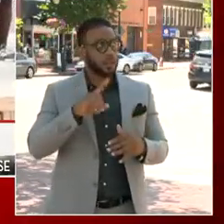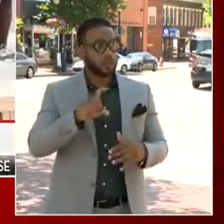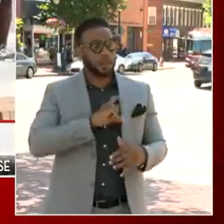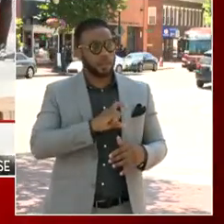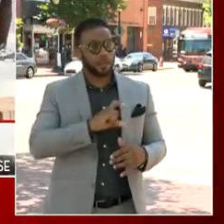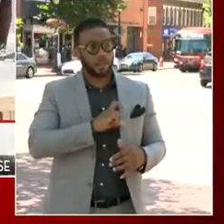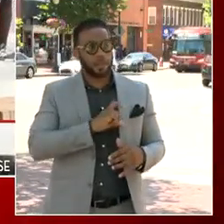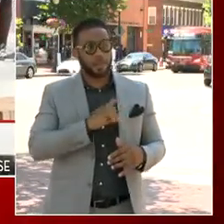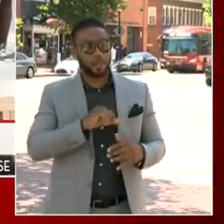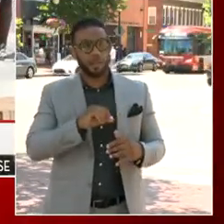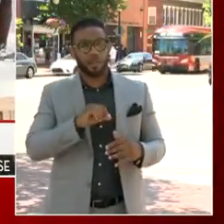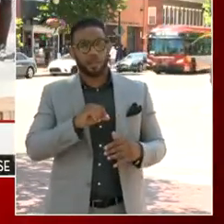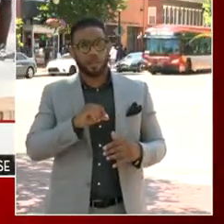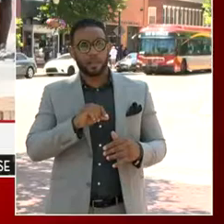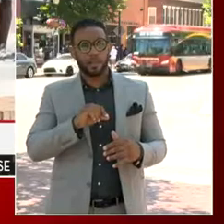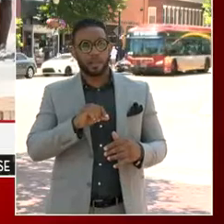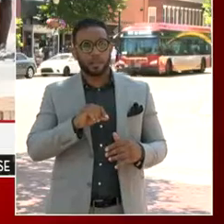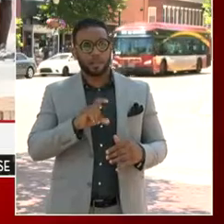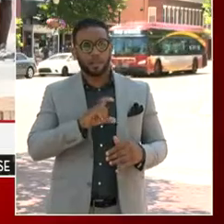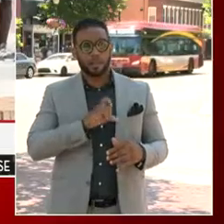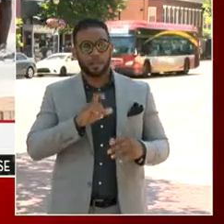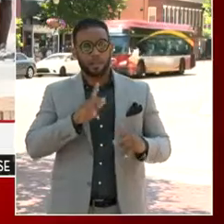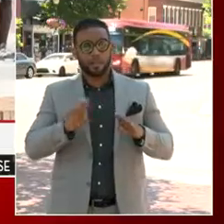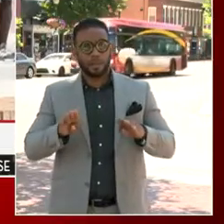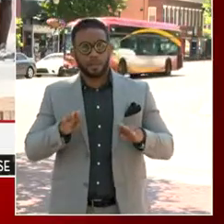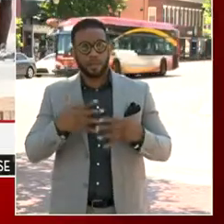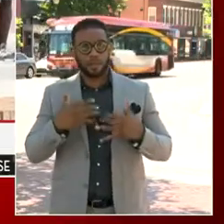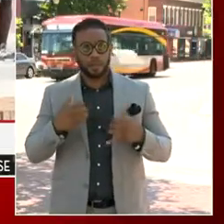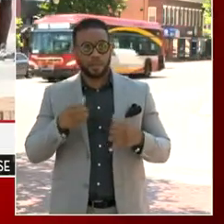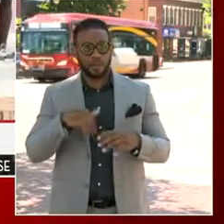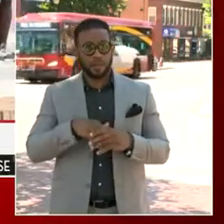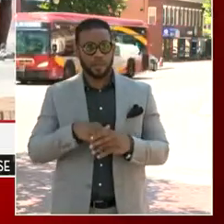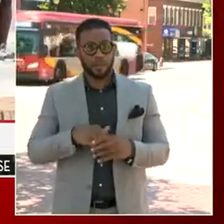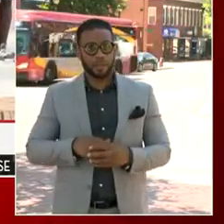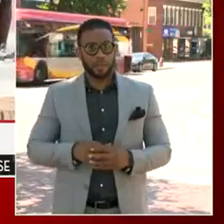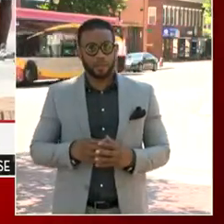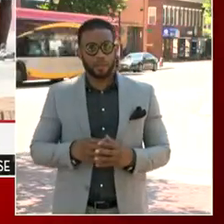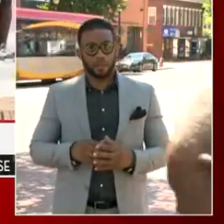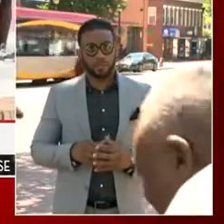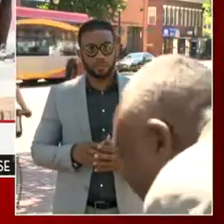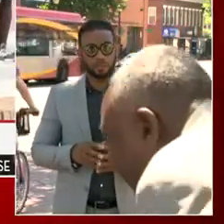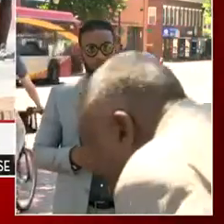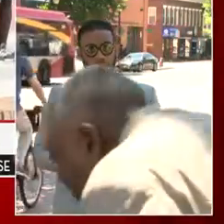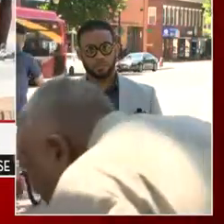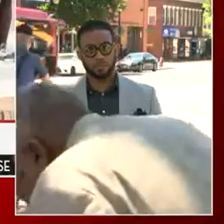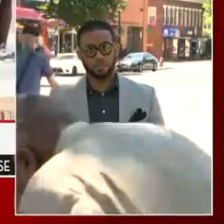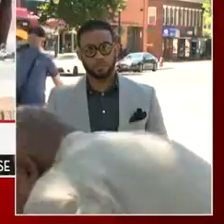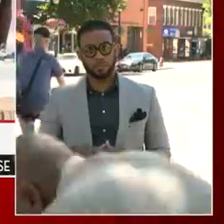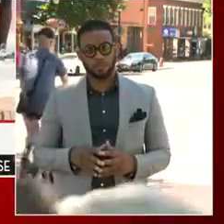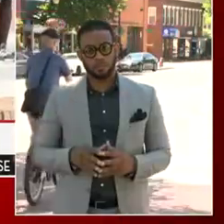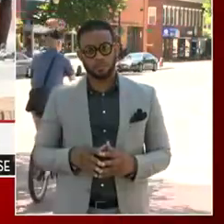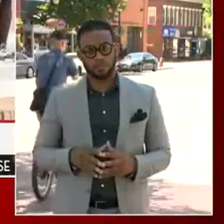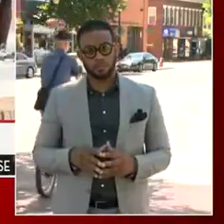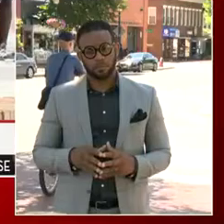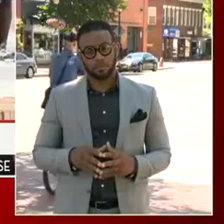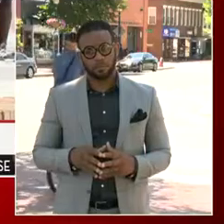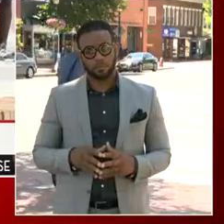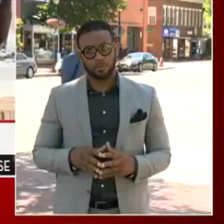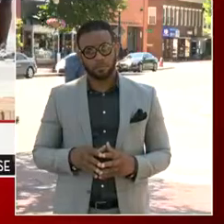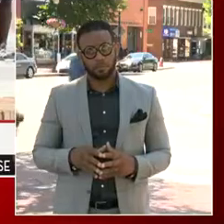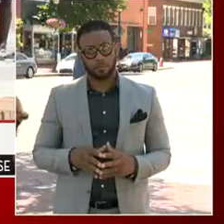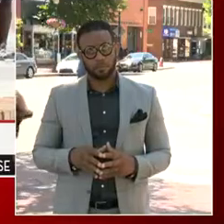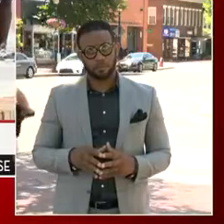police and Department of Behavioral Health are going to be doing about the violence, gun violence in D.C.? Well,